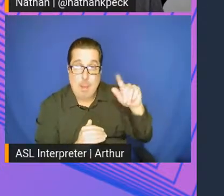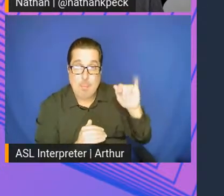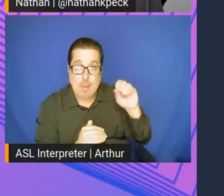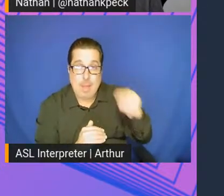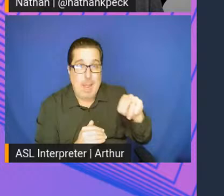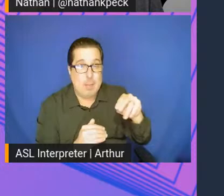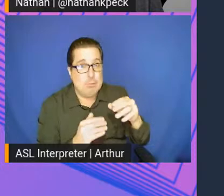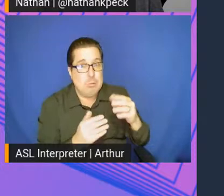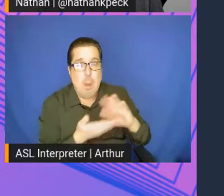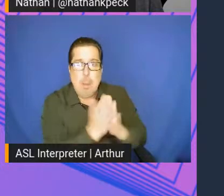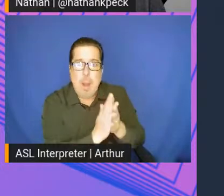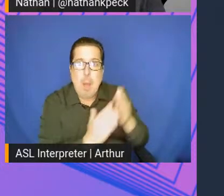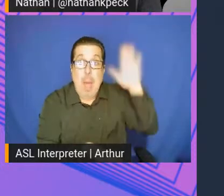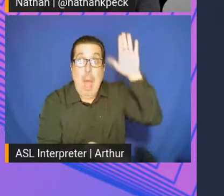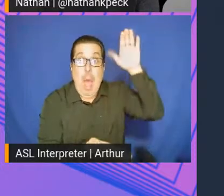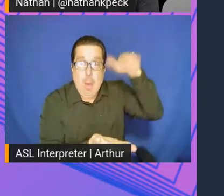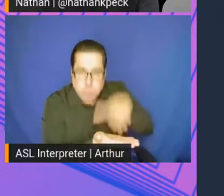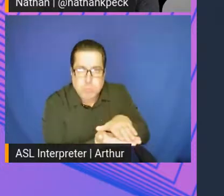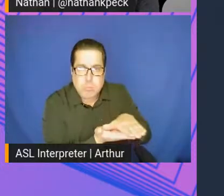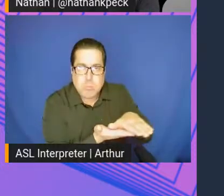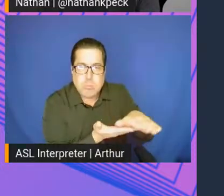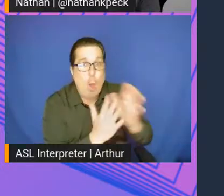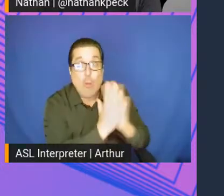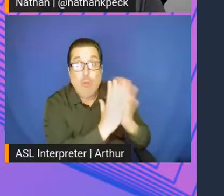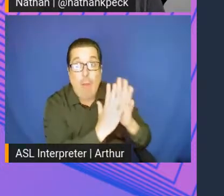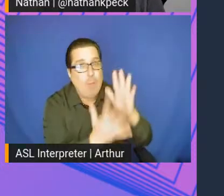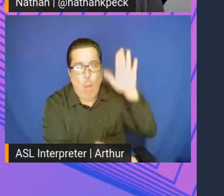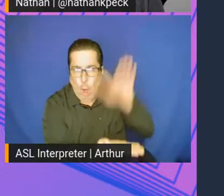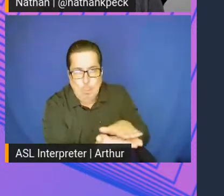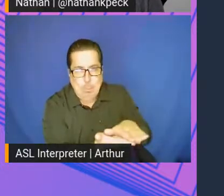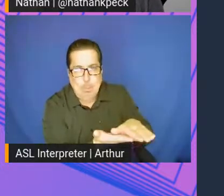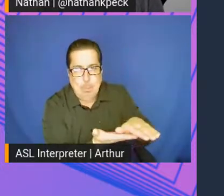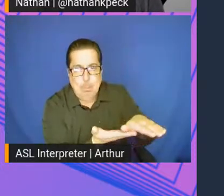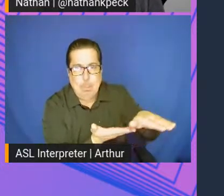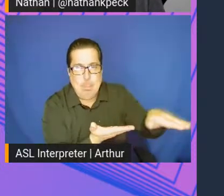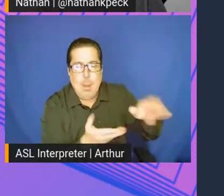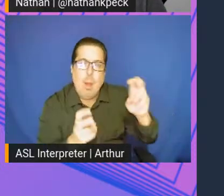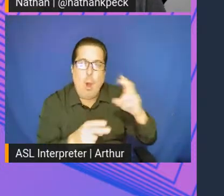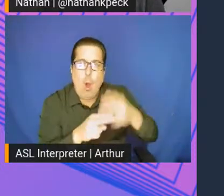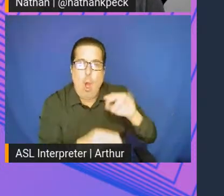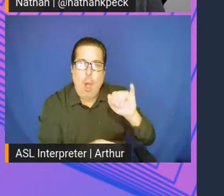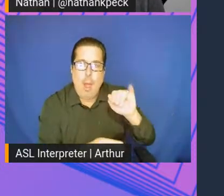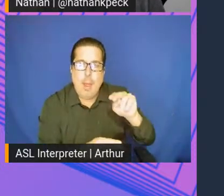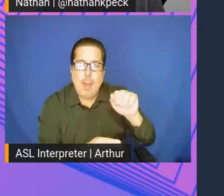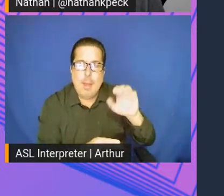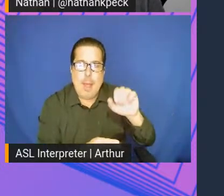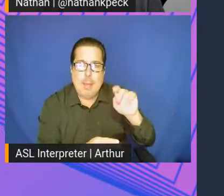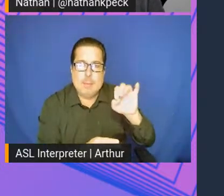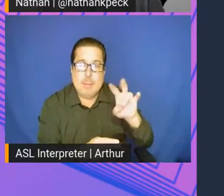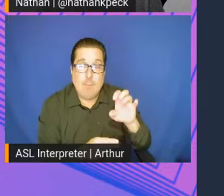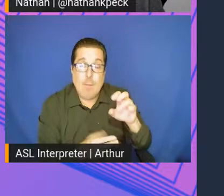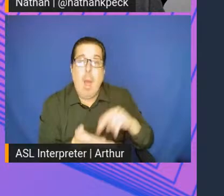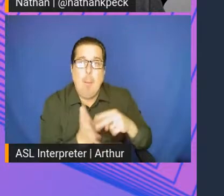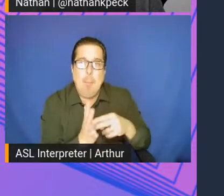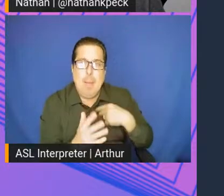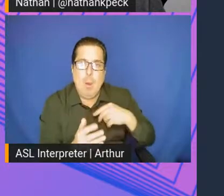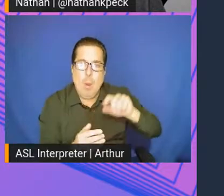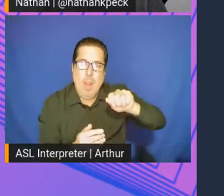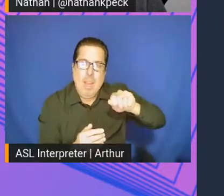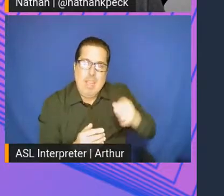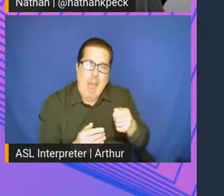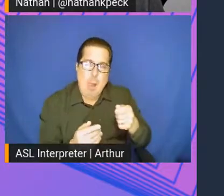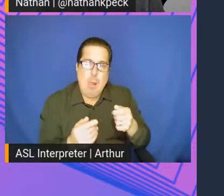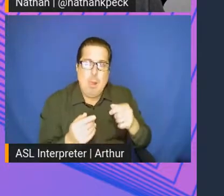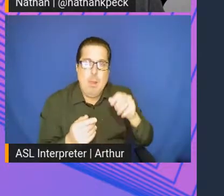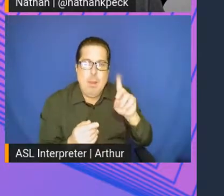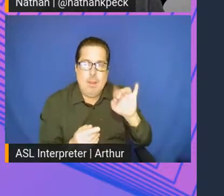traffic, nobody is actually sending any traffic to the application, then we dial things back so you only have to pay for memory. You don't have to